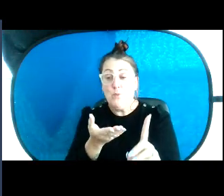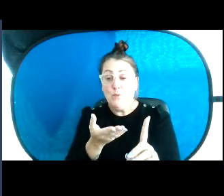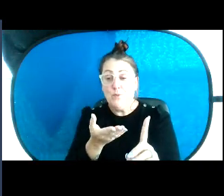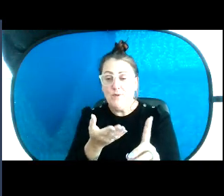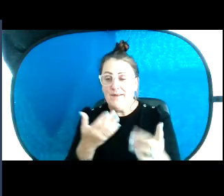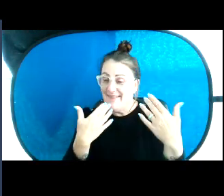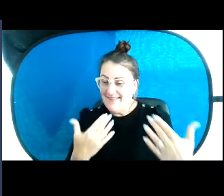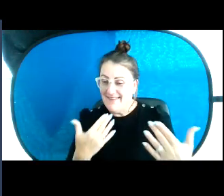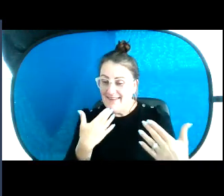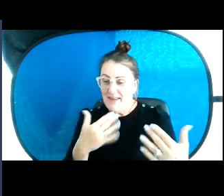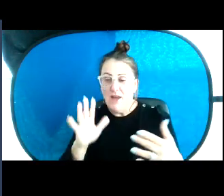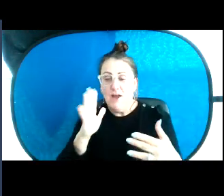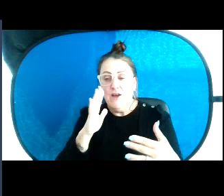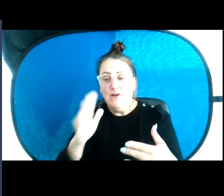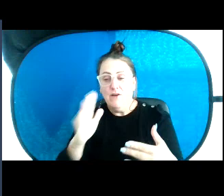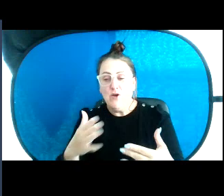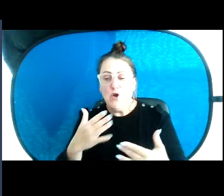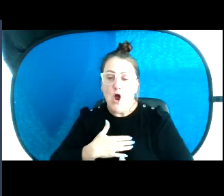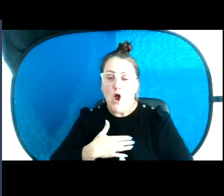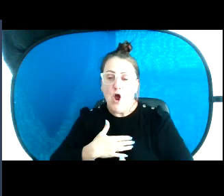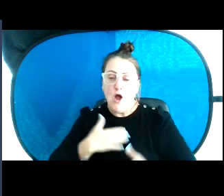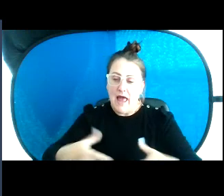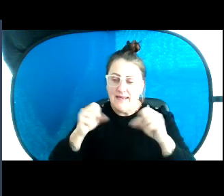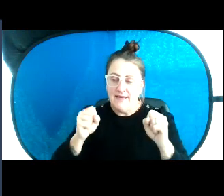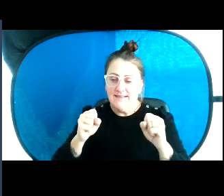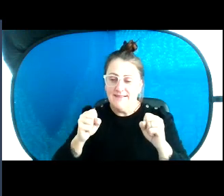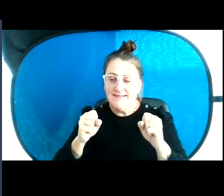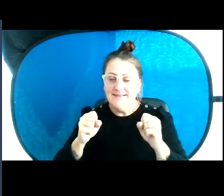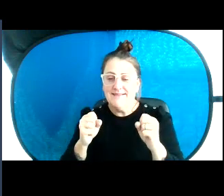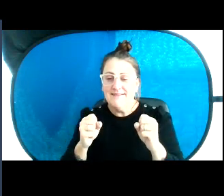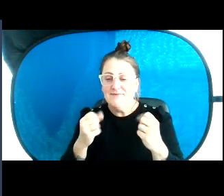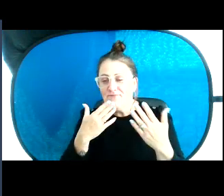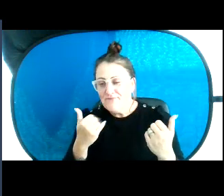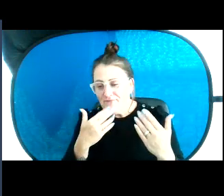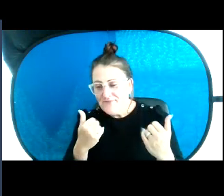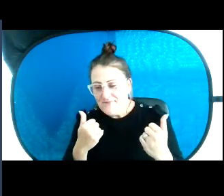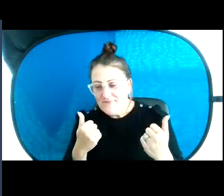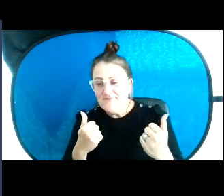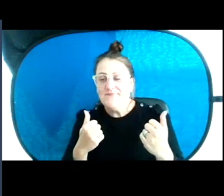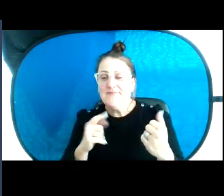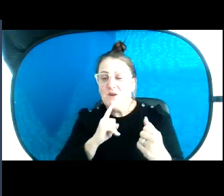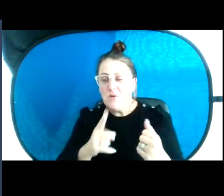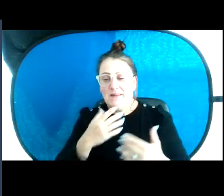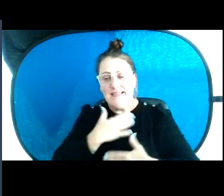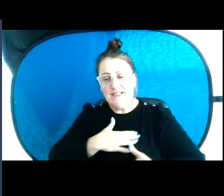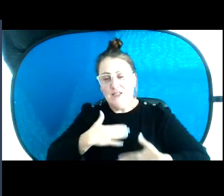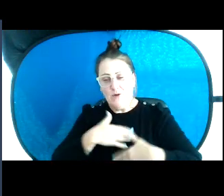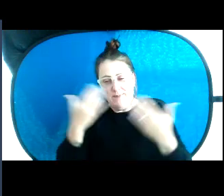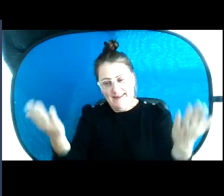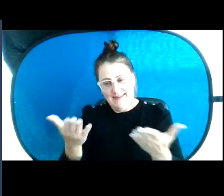your hospitality and just say that we really enjoy being here. Thank